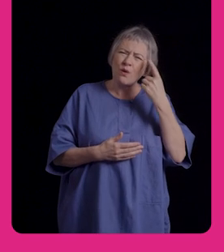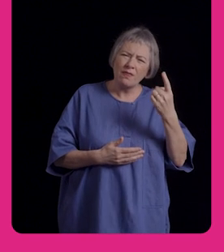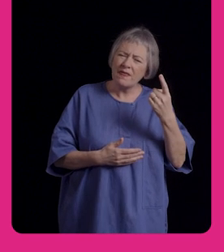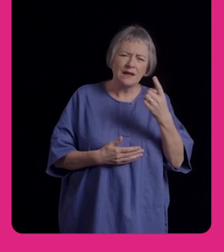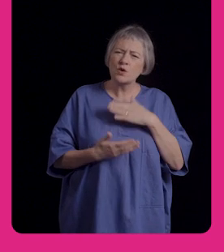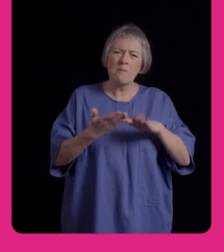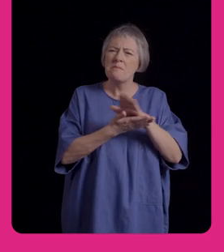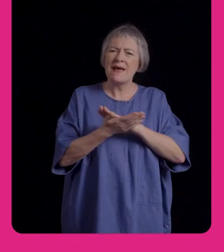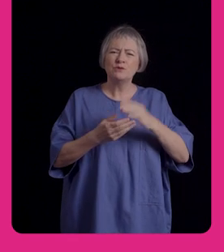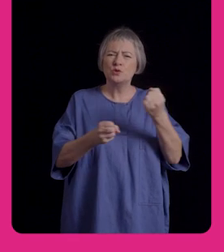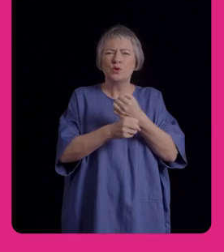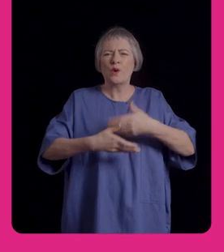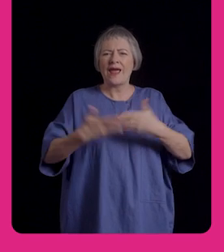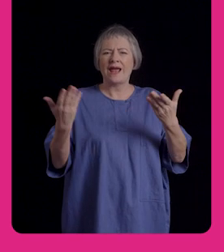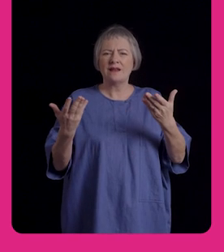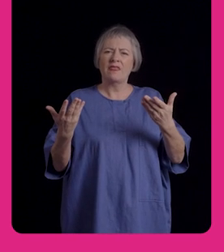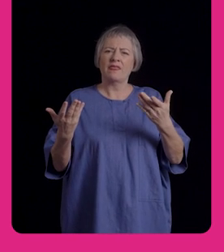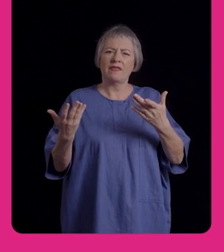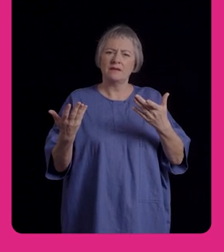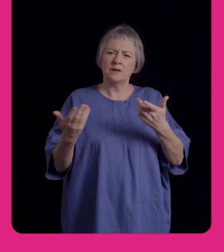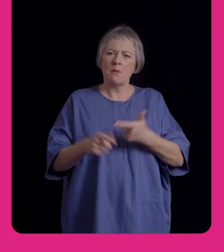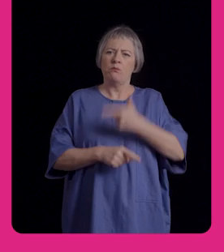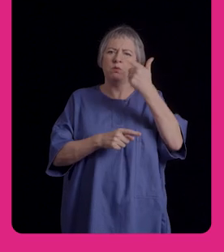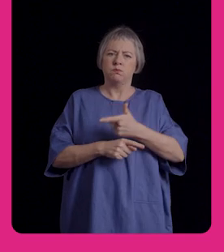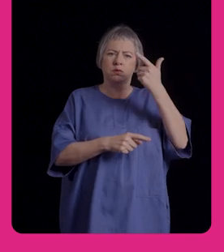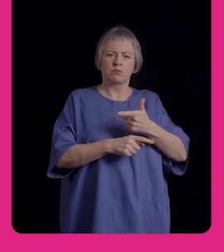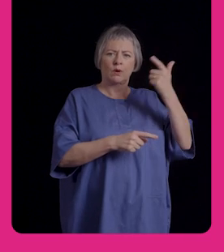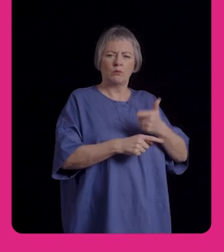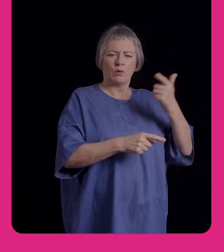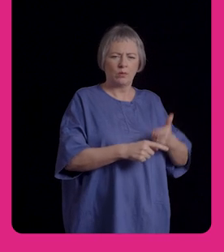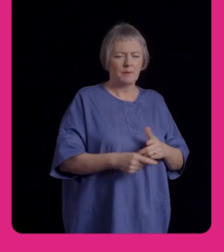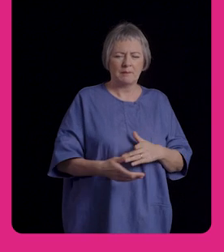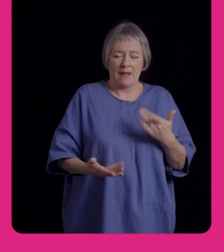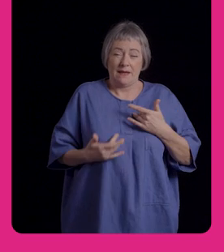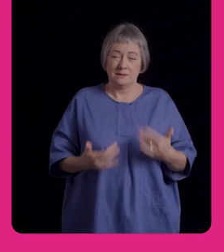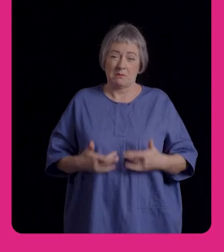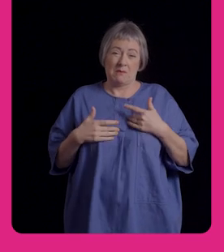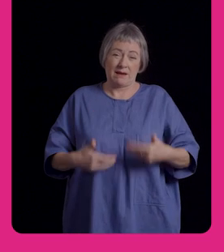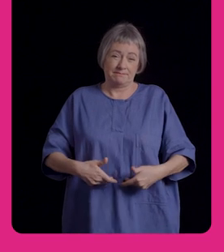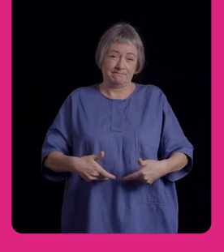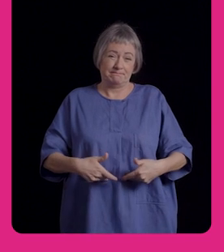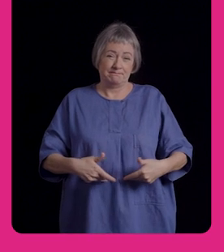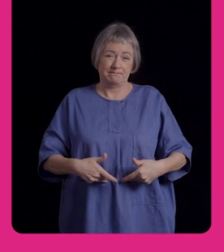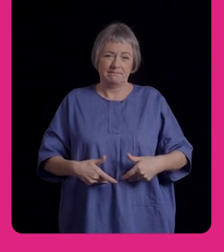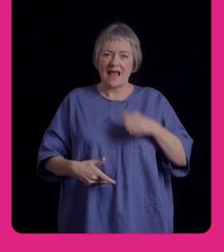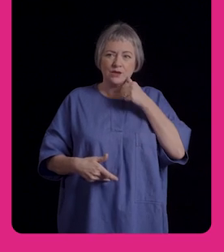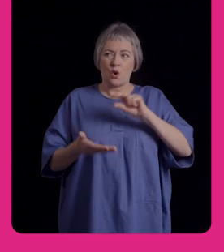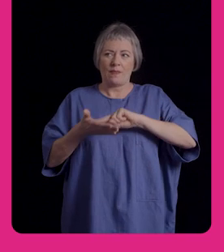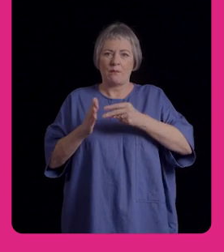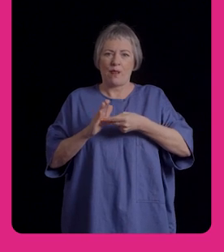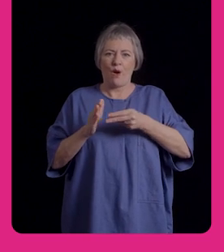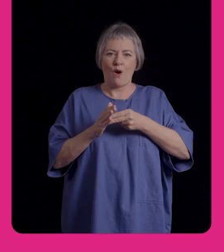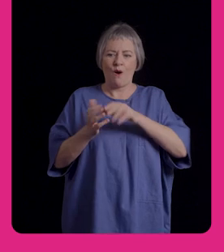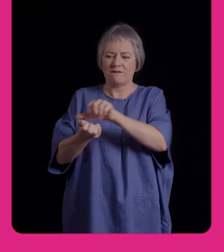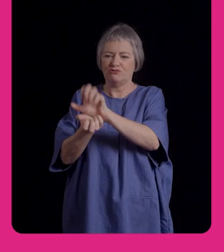think, and we're not meant to do anything like, for example, blow up the armory, which is always my instinct. That's probably not in the plot of Treasure